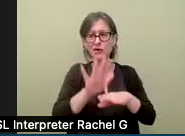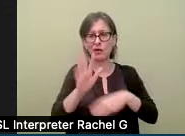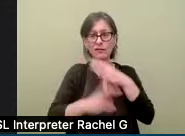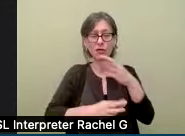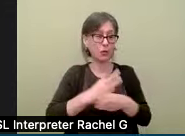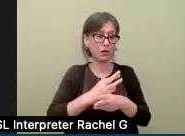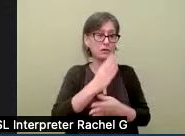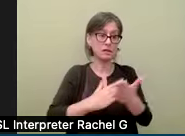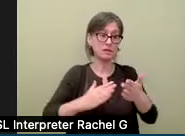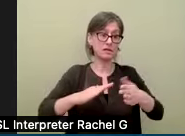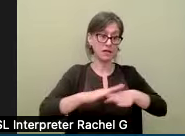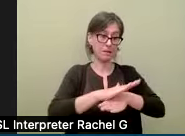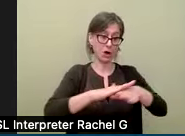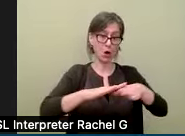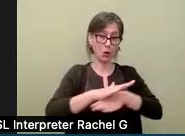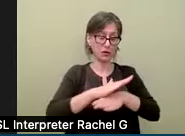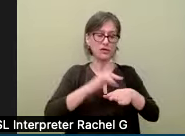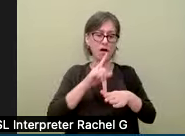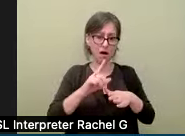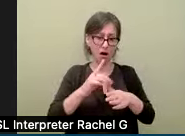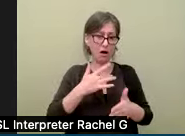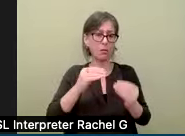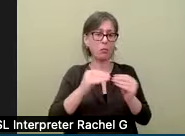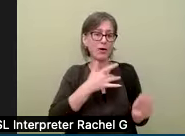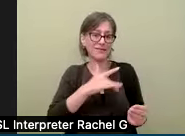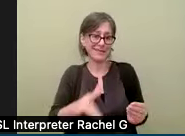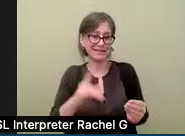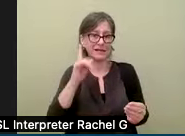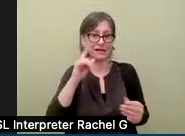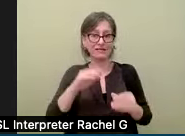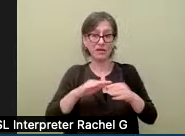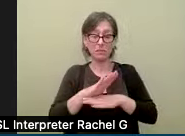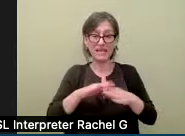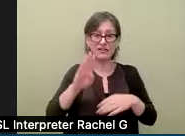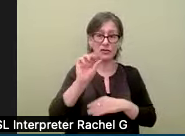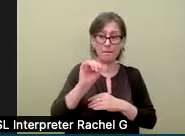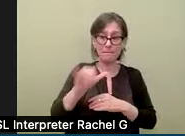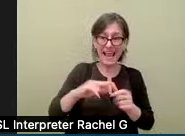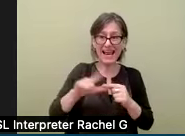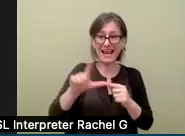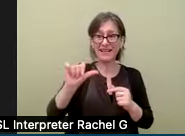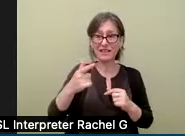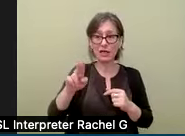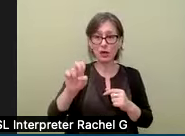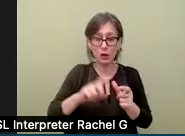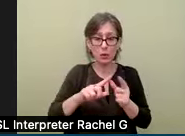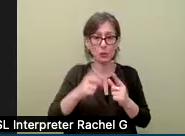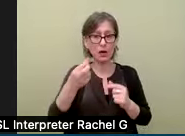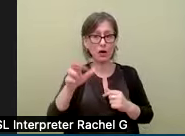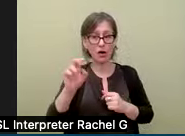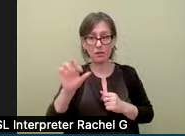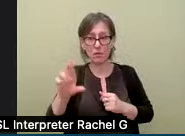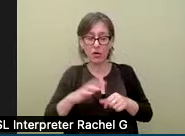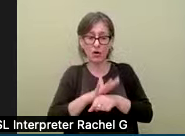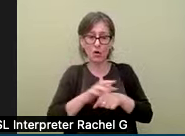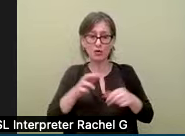Certain coastal areas are particularly vulnerable to tsunami, include beaches, bays, lagoons, harbors, and coastal rivers.